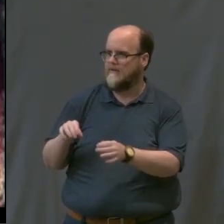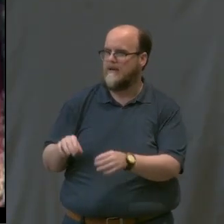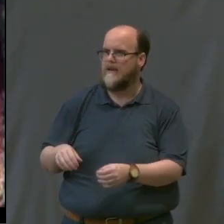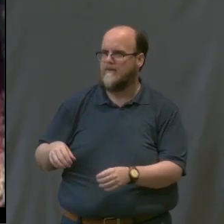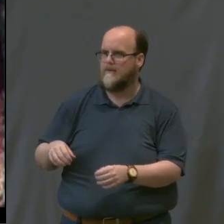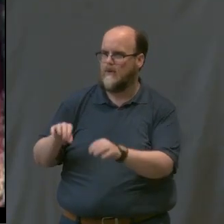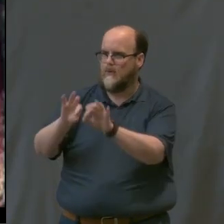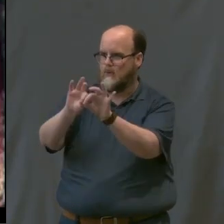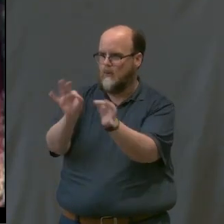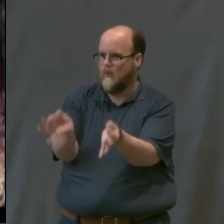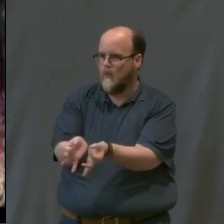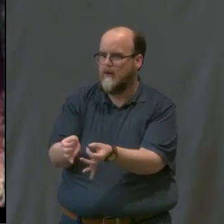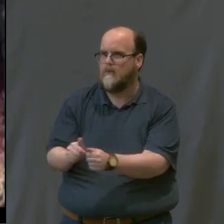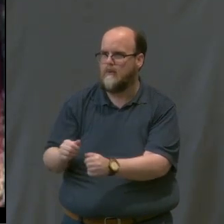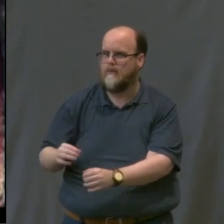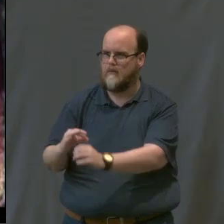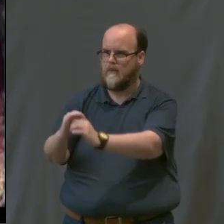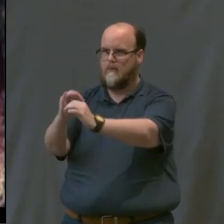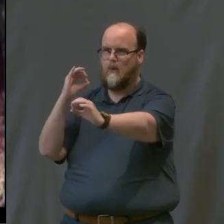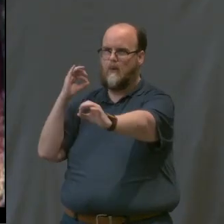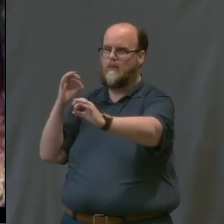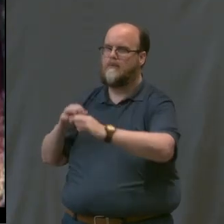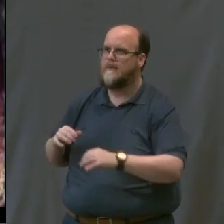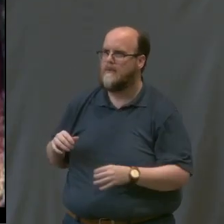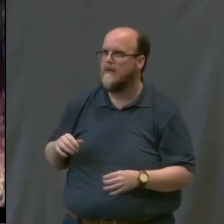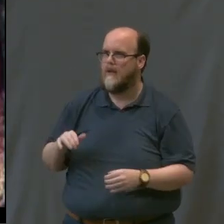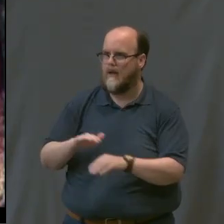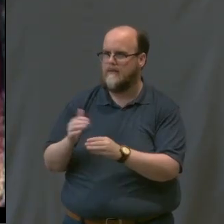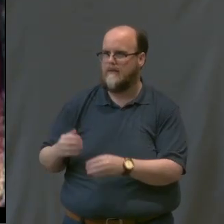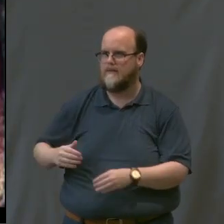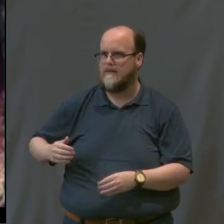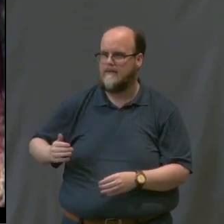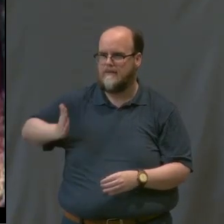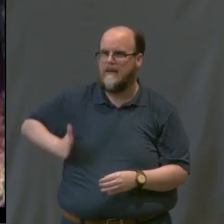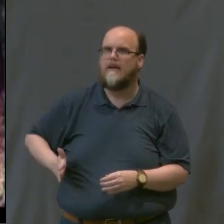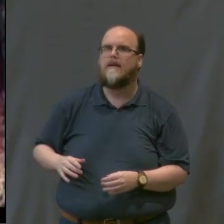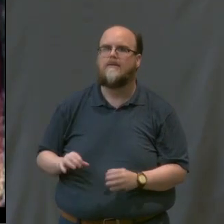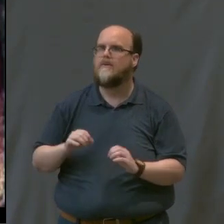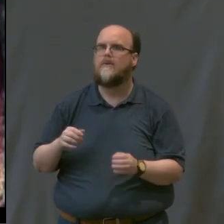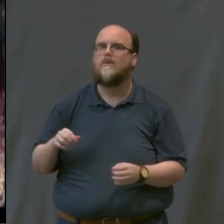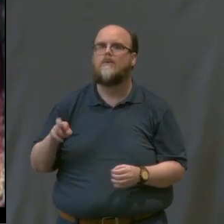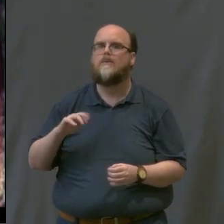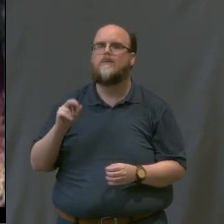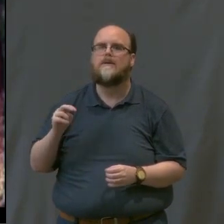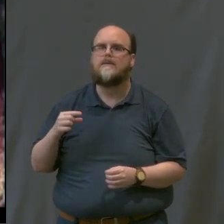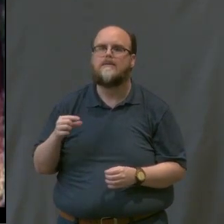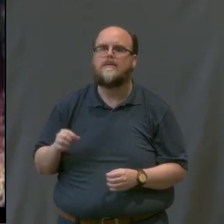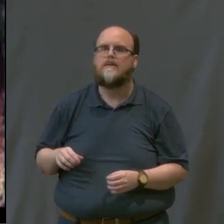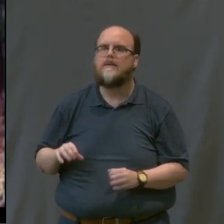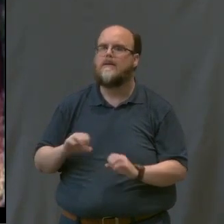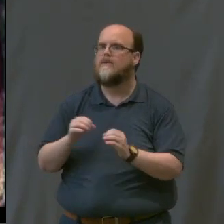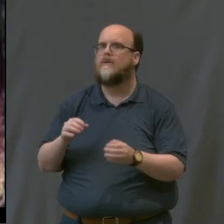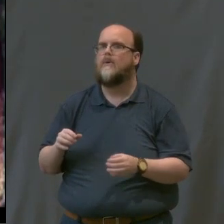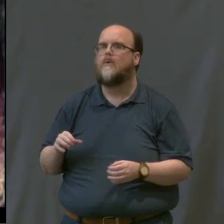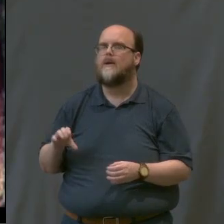That's right. Those rings are missing. Supposed to have rings on the side for the poles to go through. Yeah, there's no rings and there's